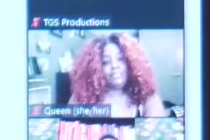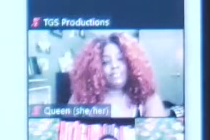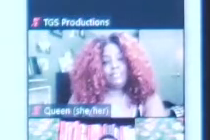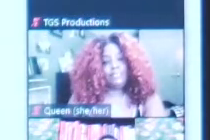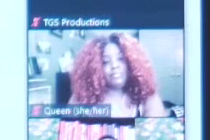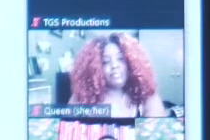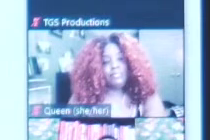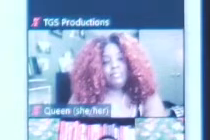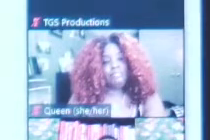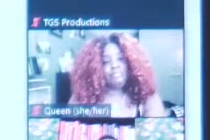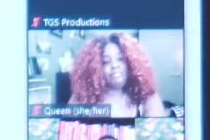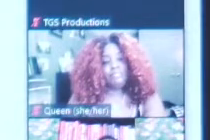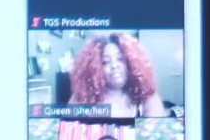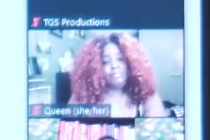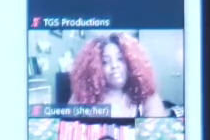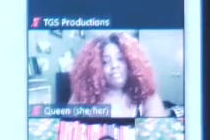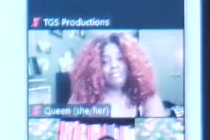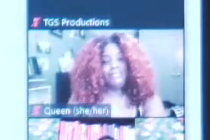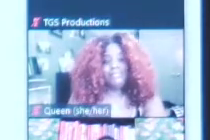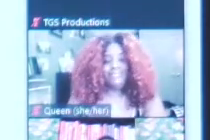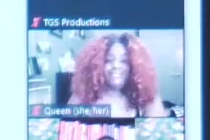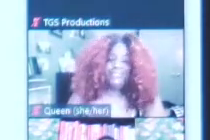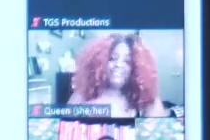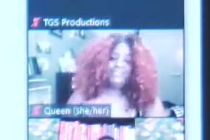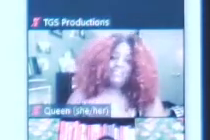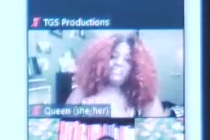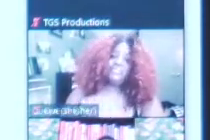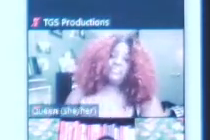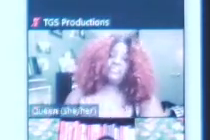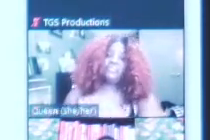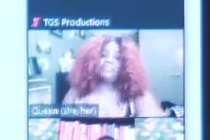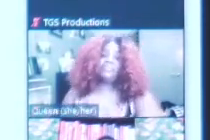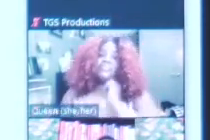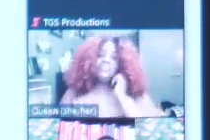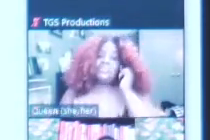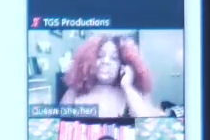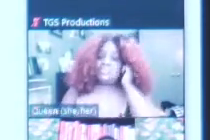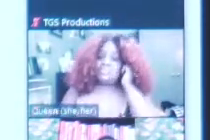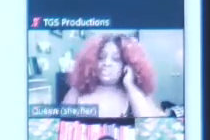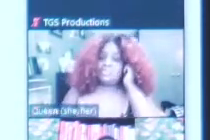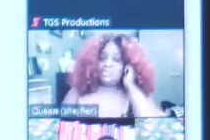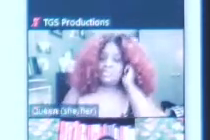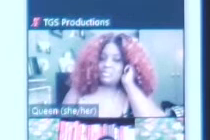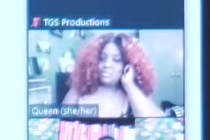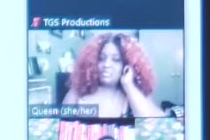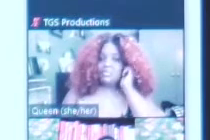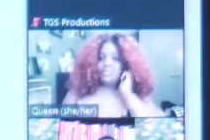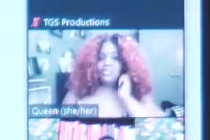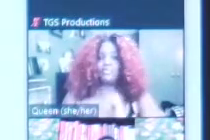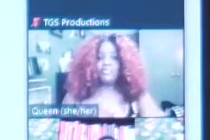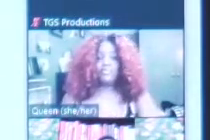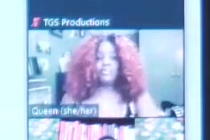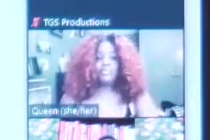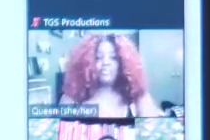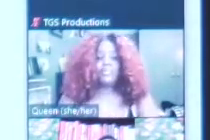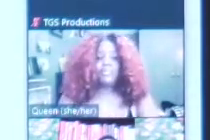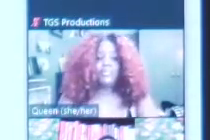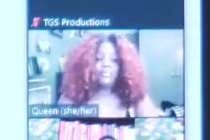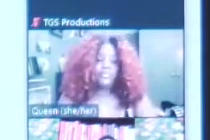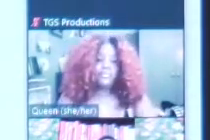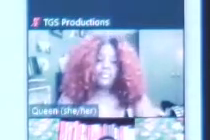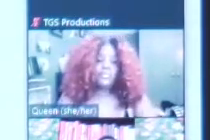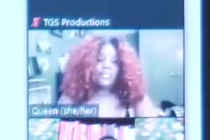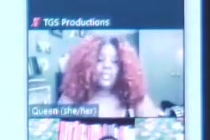know what I'm saying? So it's just a really interesting thing. And again, that article is by Yomi